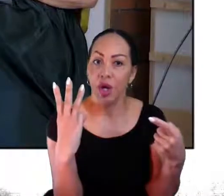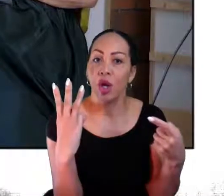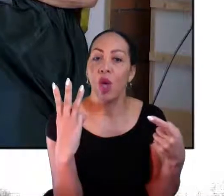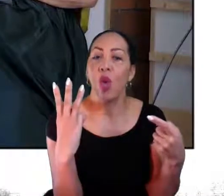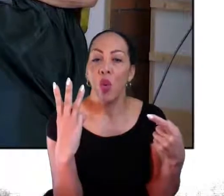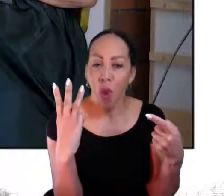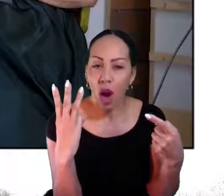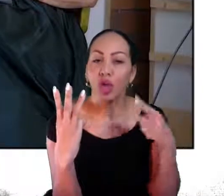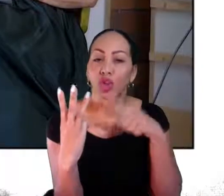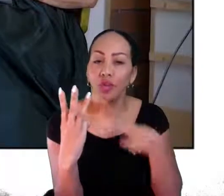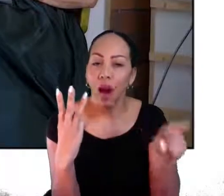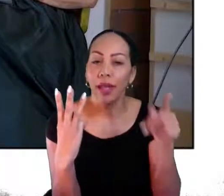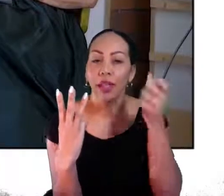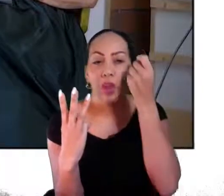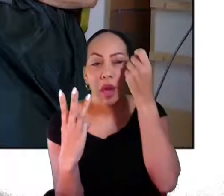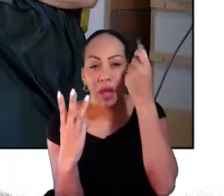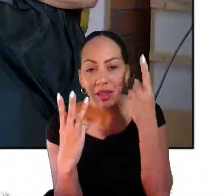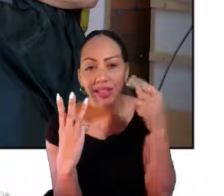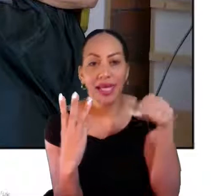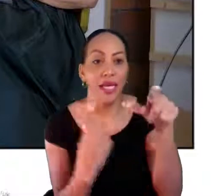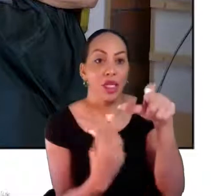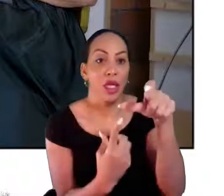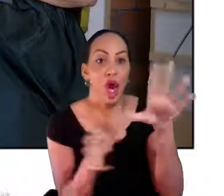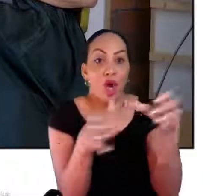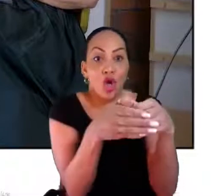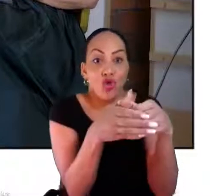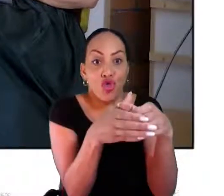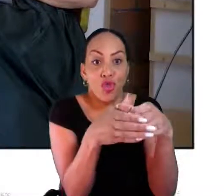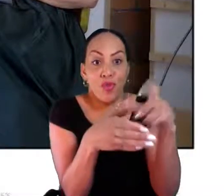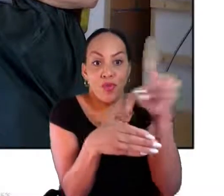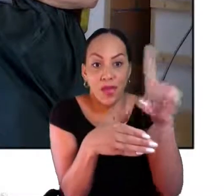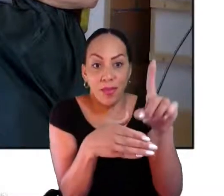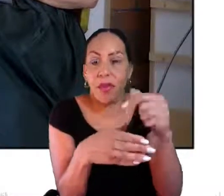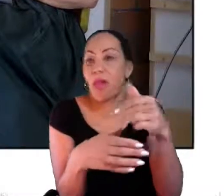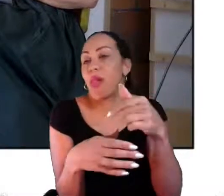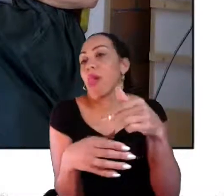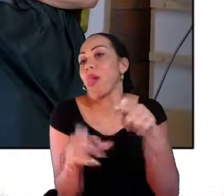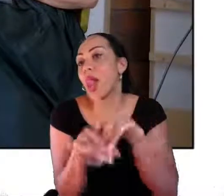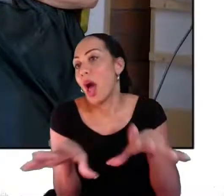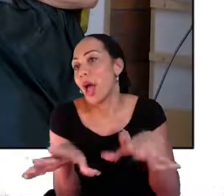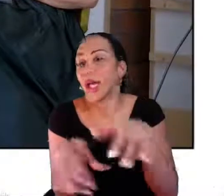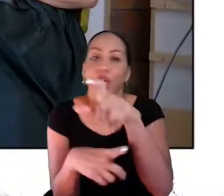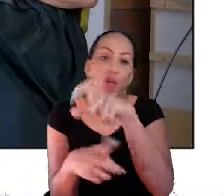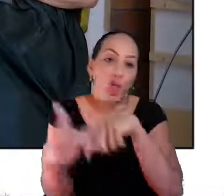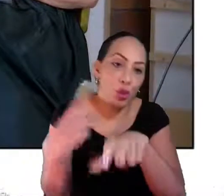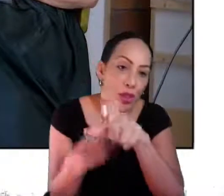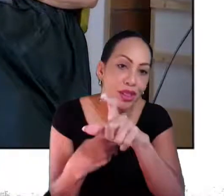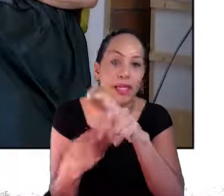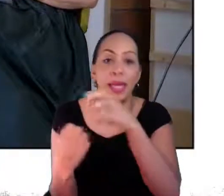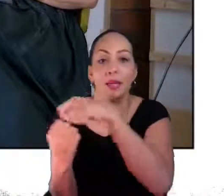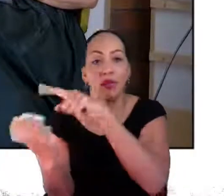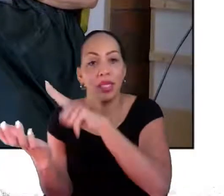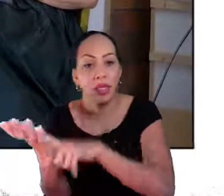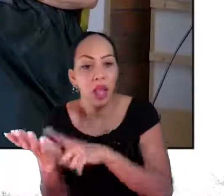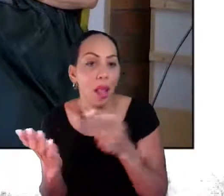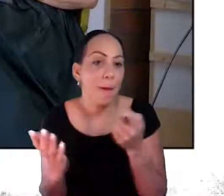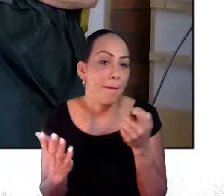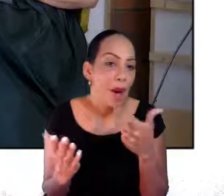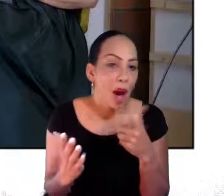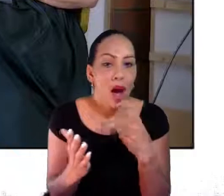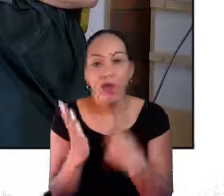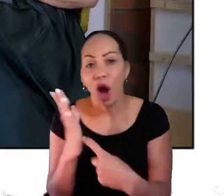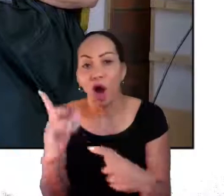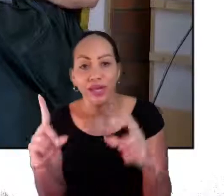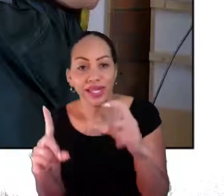community of people, whether that be the studio community or whether it be the staff at Watershed or the community within Bristol and Bath R&D, to try and understand them better, to try and